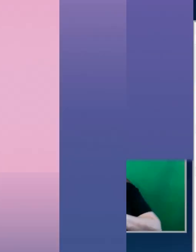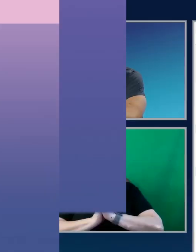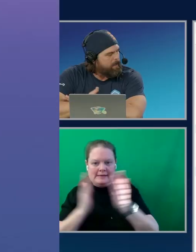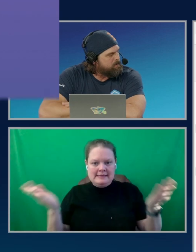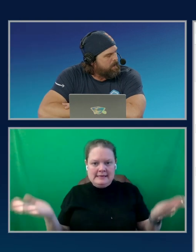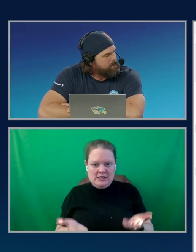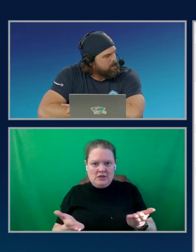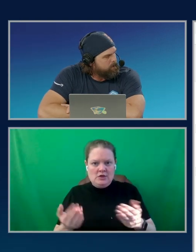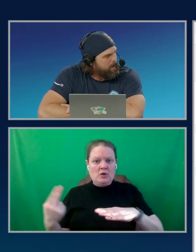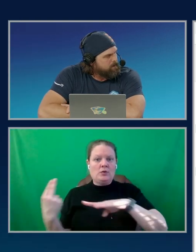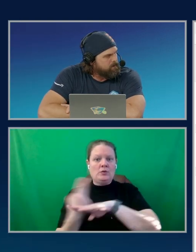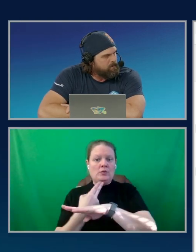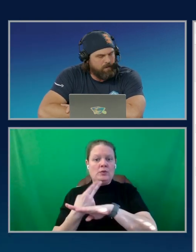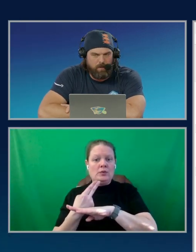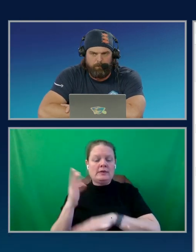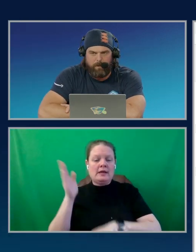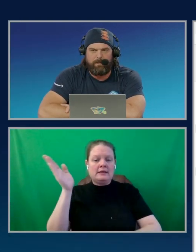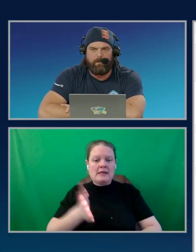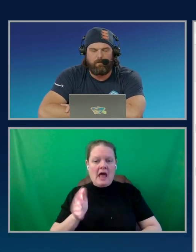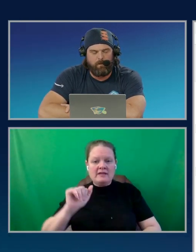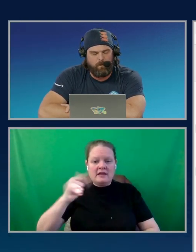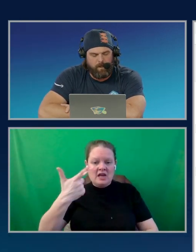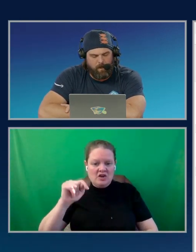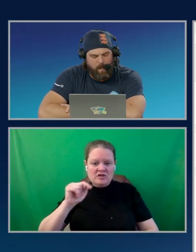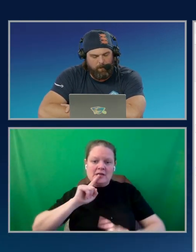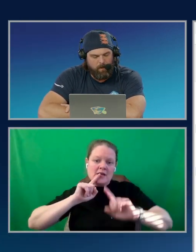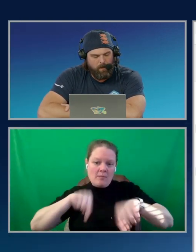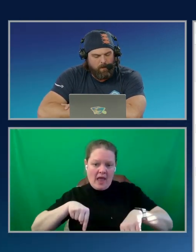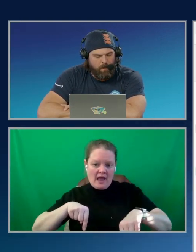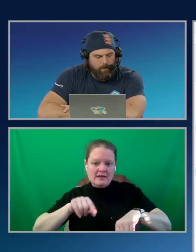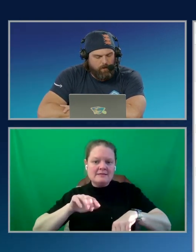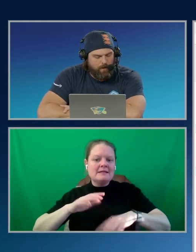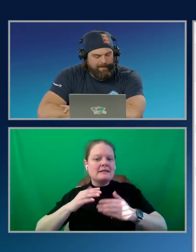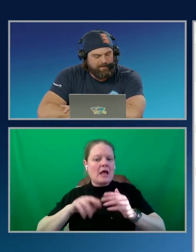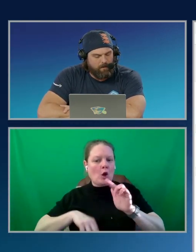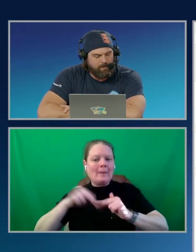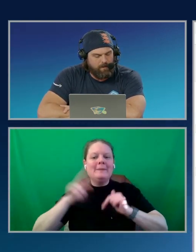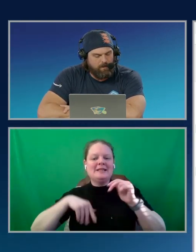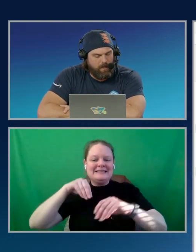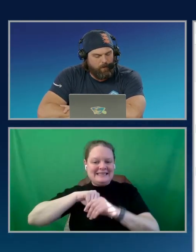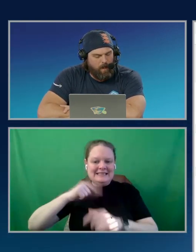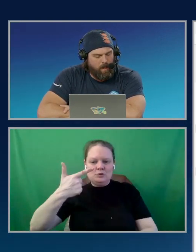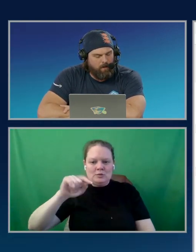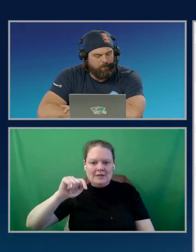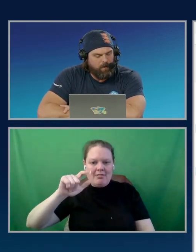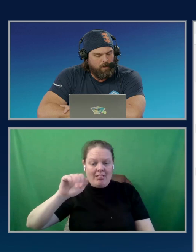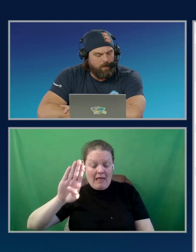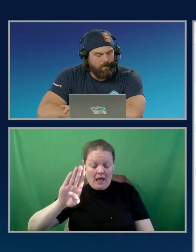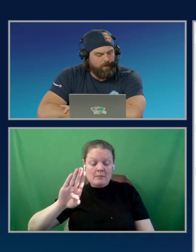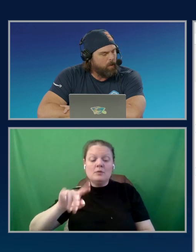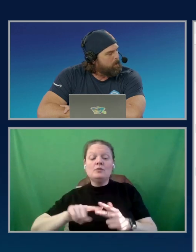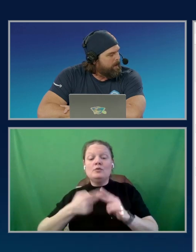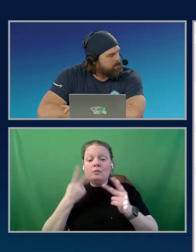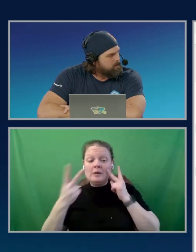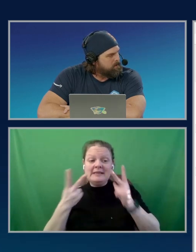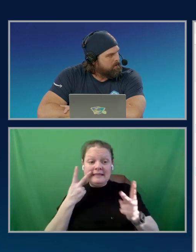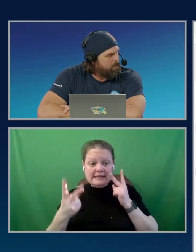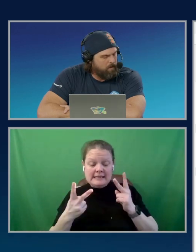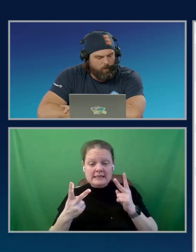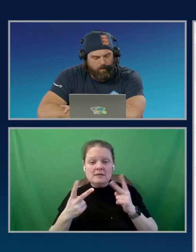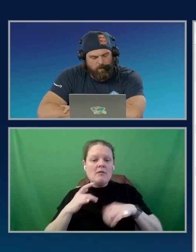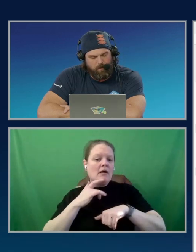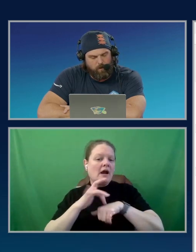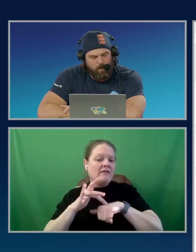using the /agent commands built into GitLab, you can start seeing that we have available